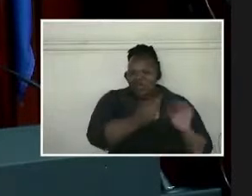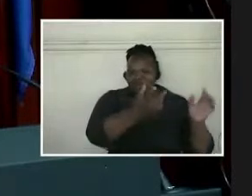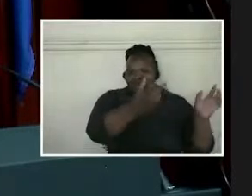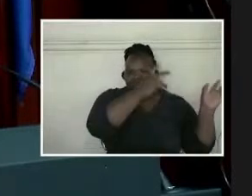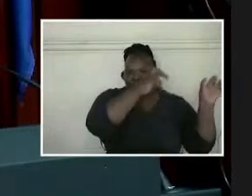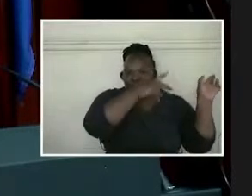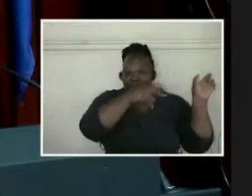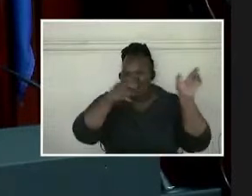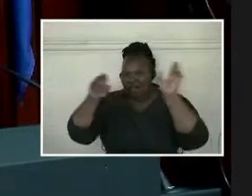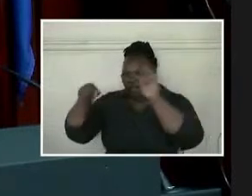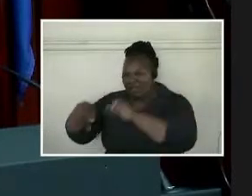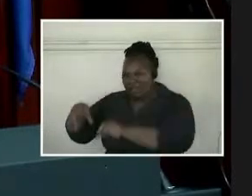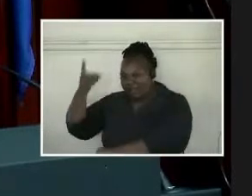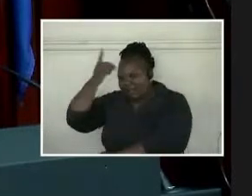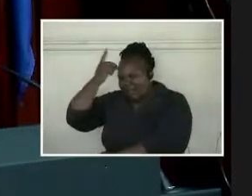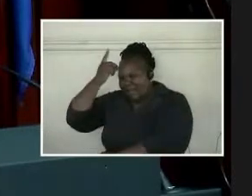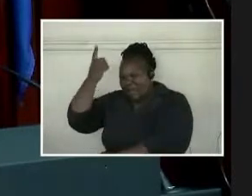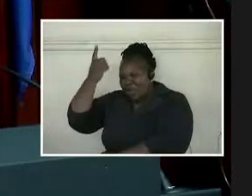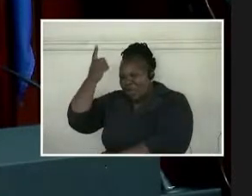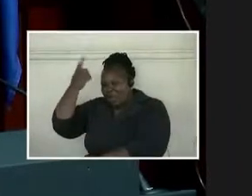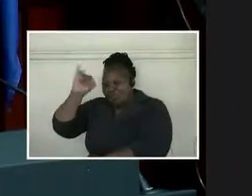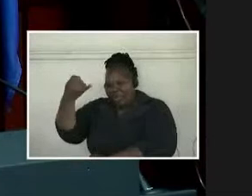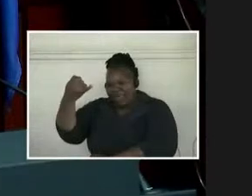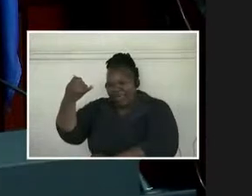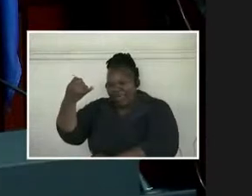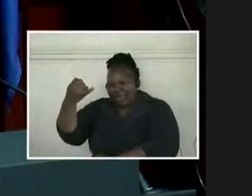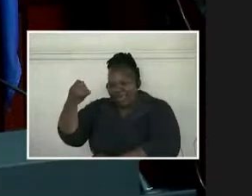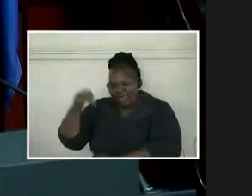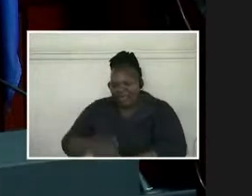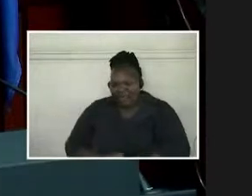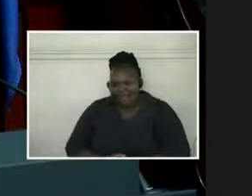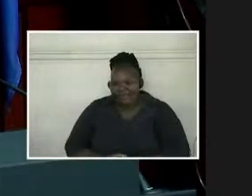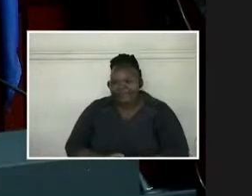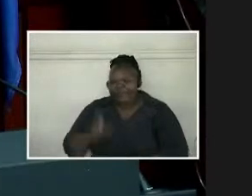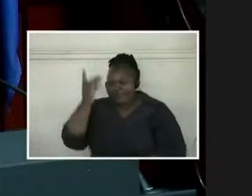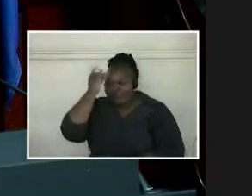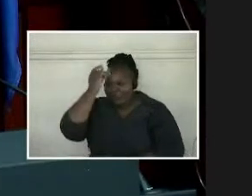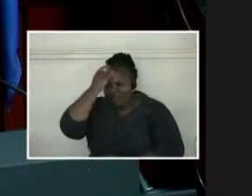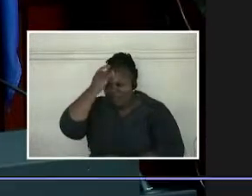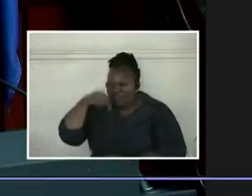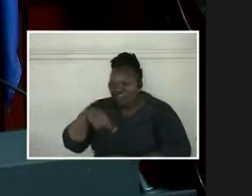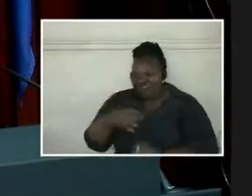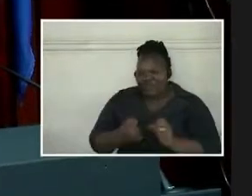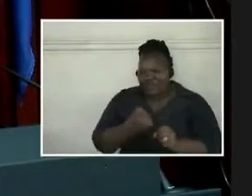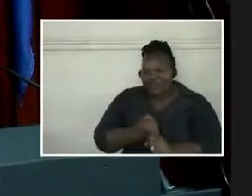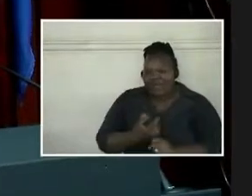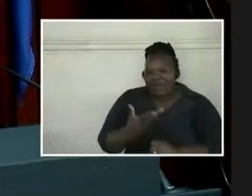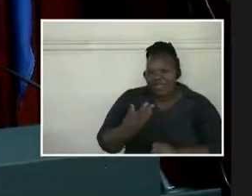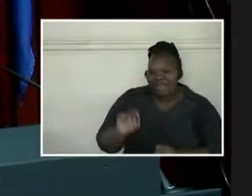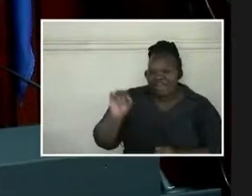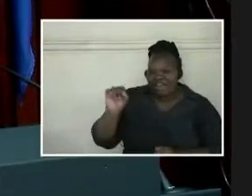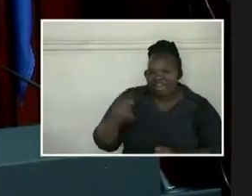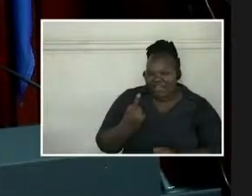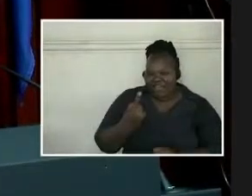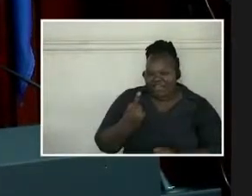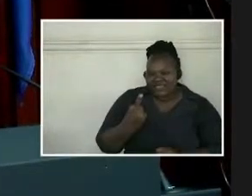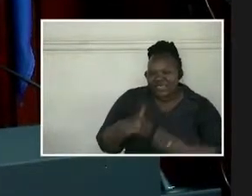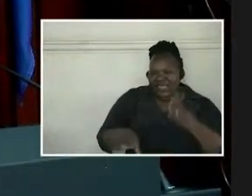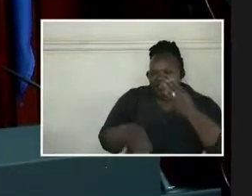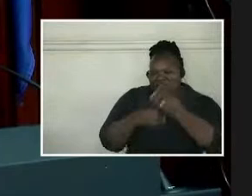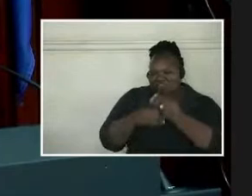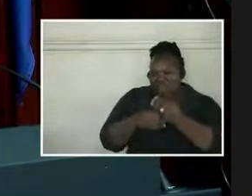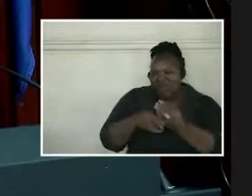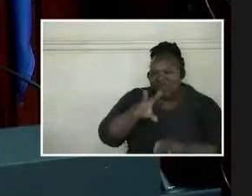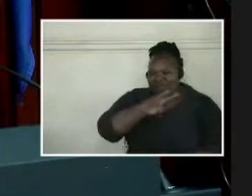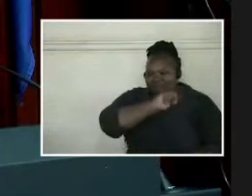travel to depend on johannesburg in march this year we hosted the first edition of the wasulu